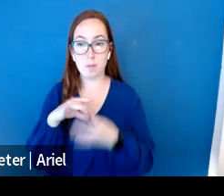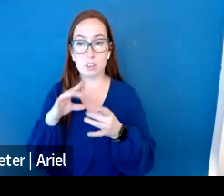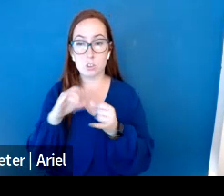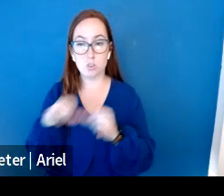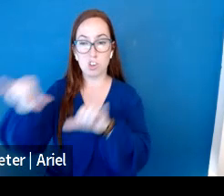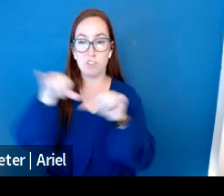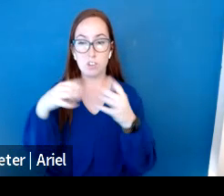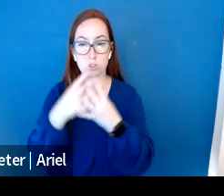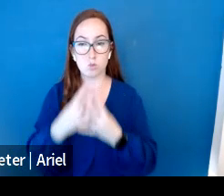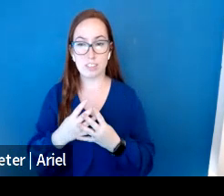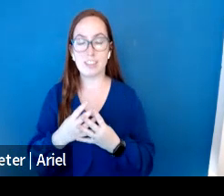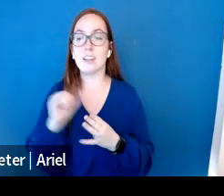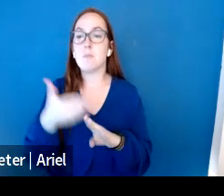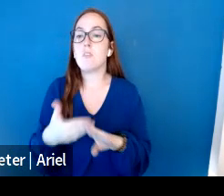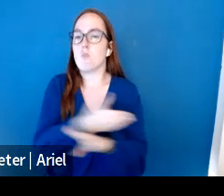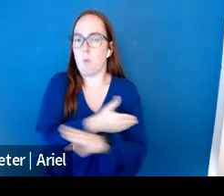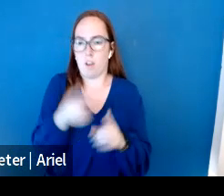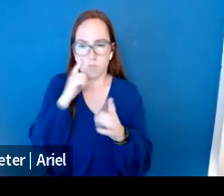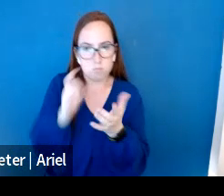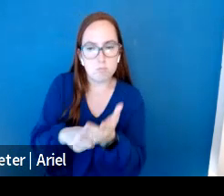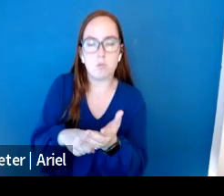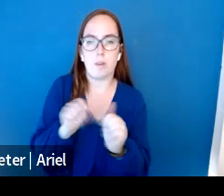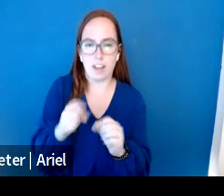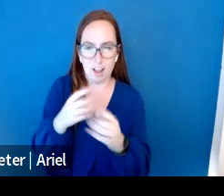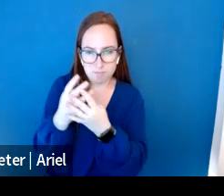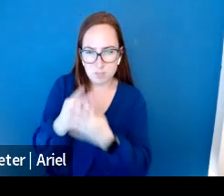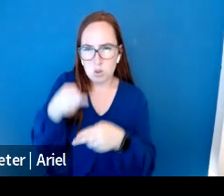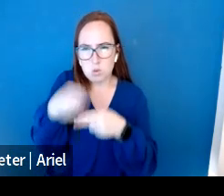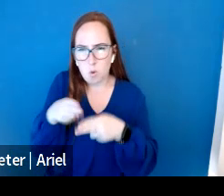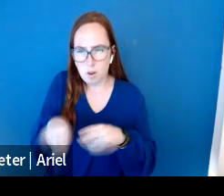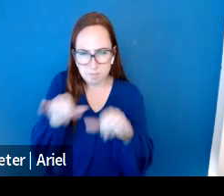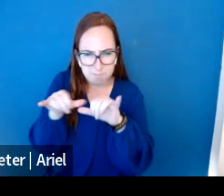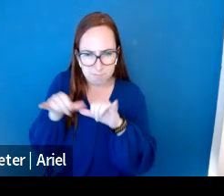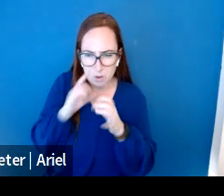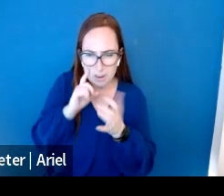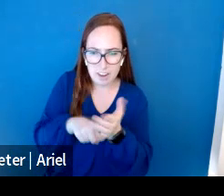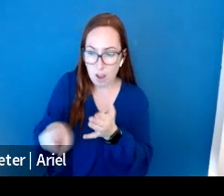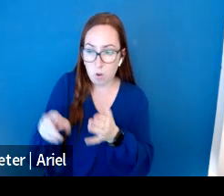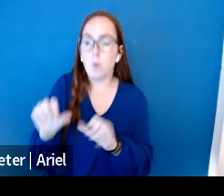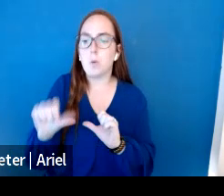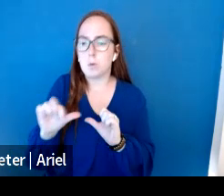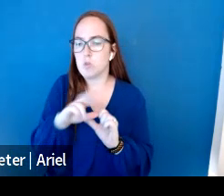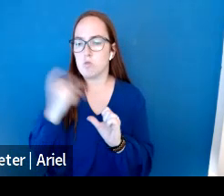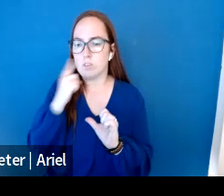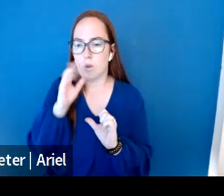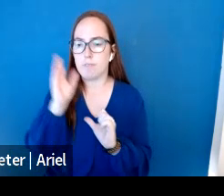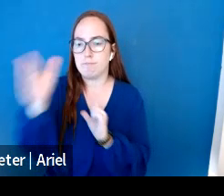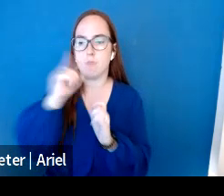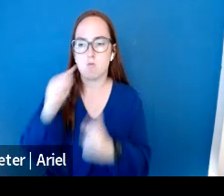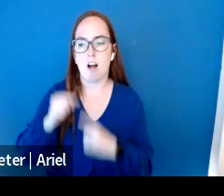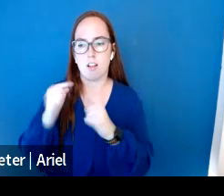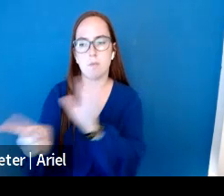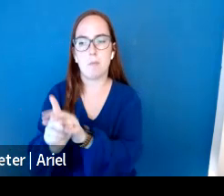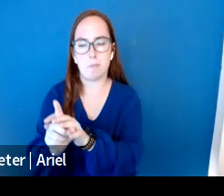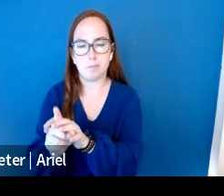approach of using brief and efficient measures to identify students that are at risk for future difficulties. The data